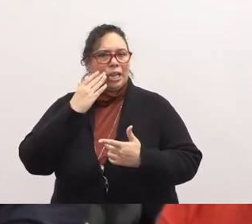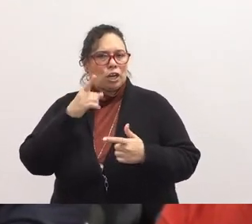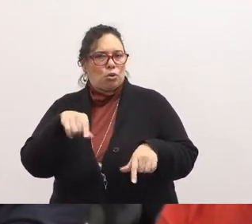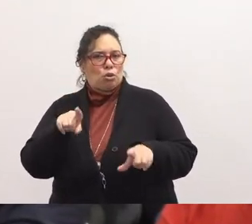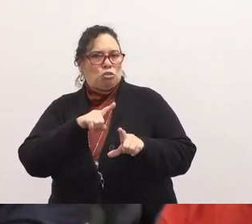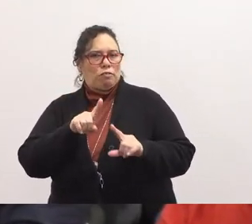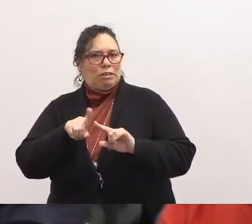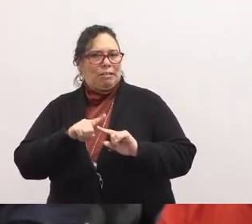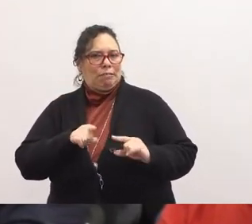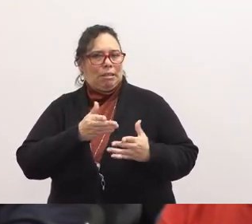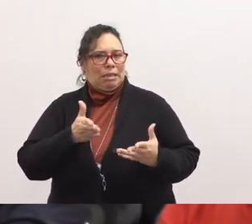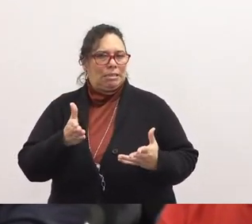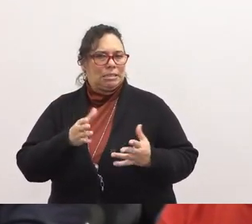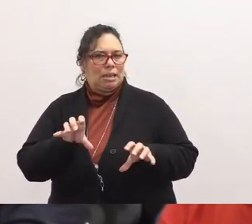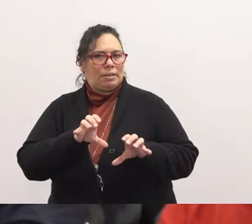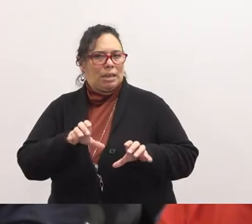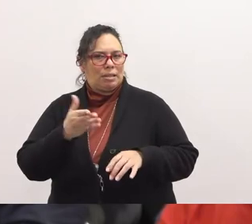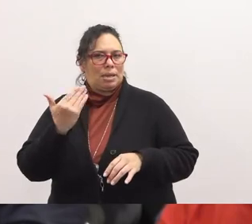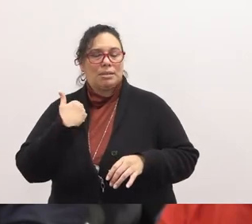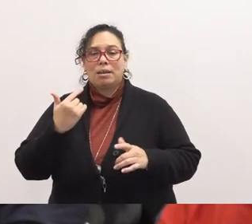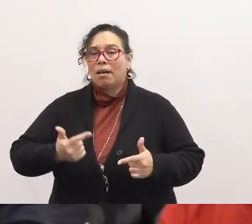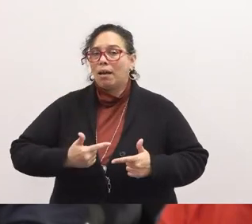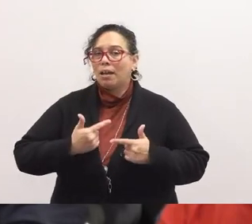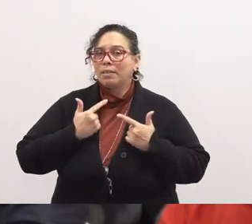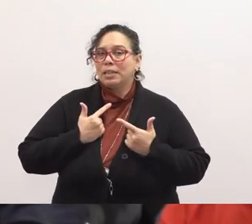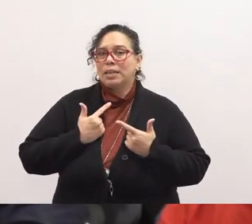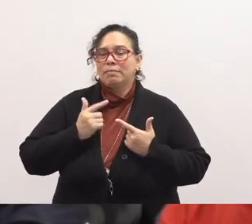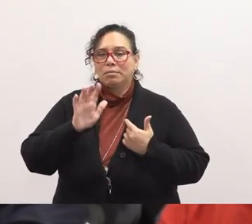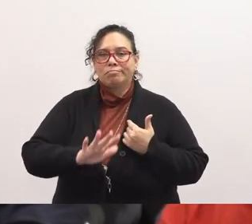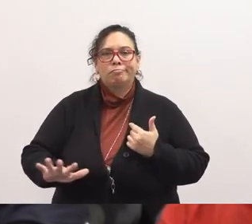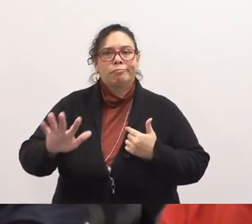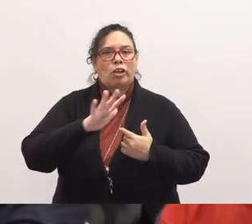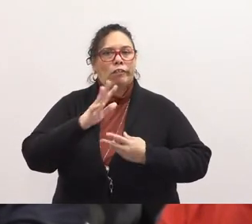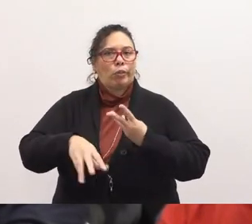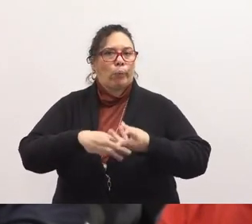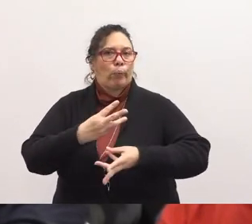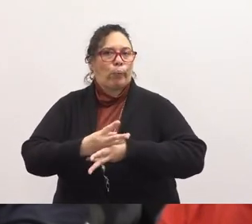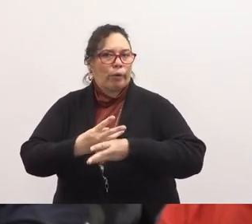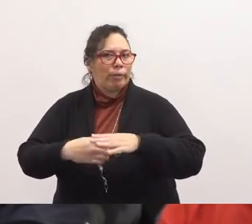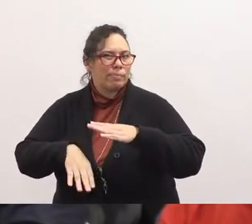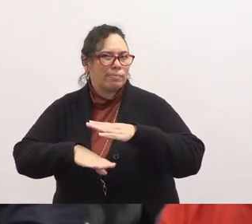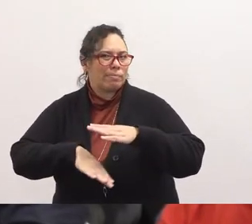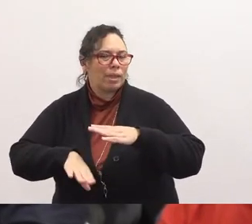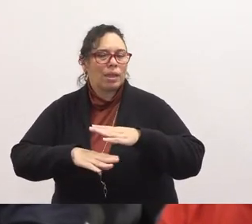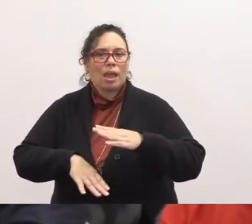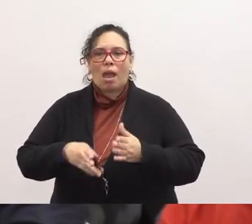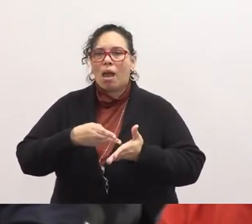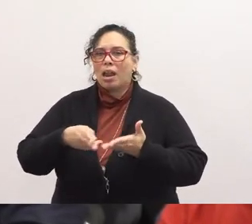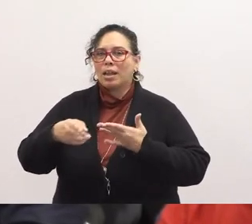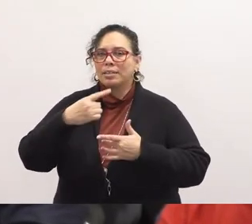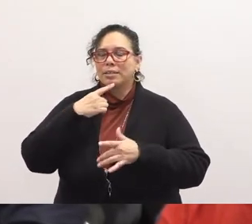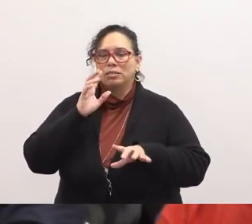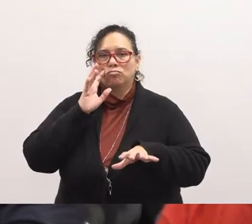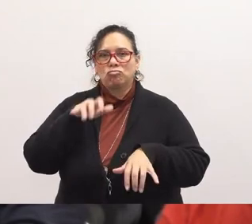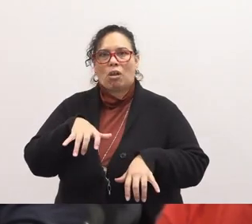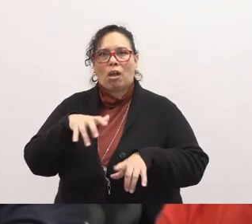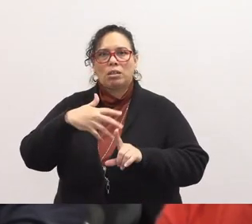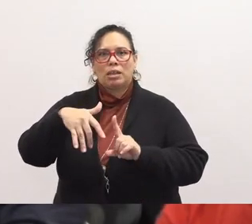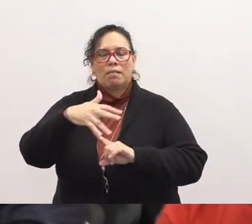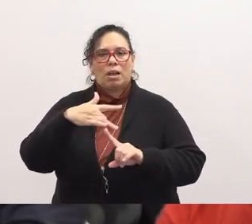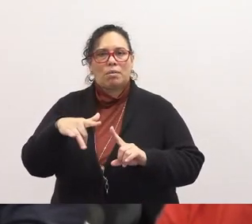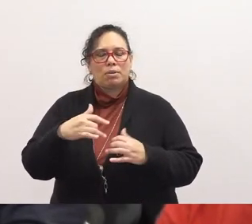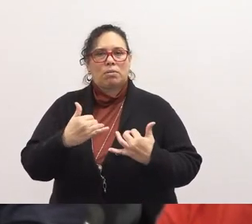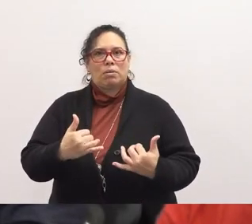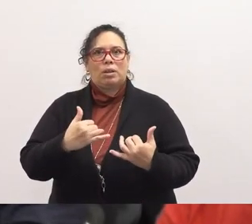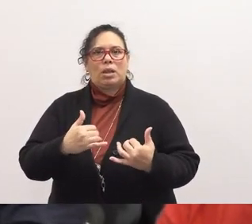I've done in the past. And I have lived in many different, all over the world, basically. And I can honestly say that I am shocked at the environment we find ourselves